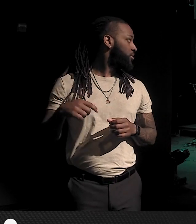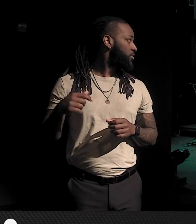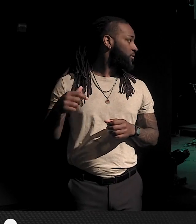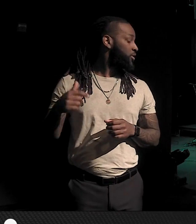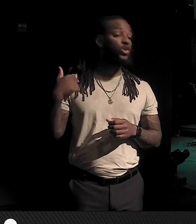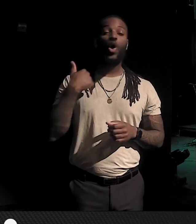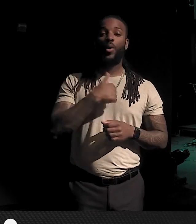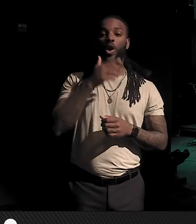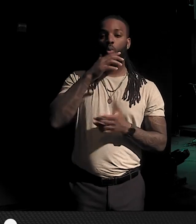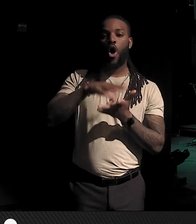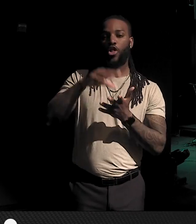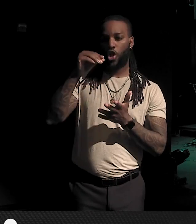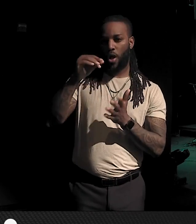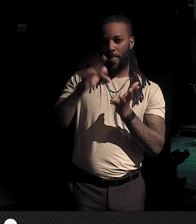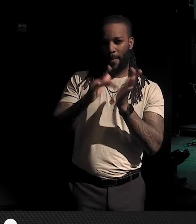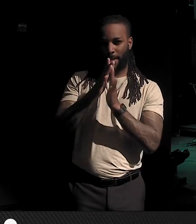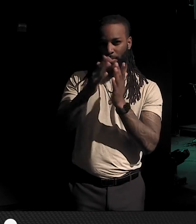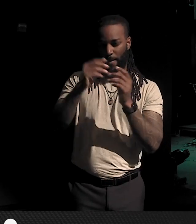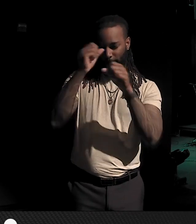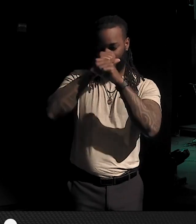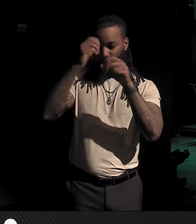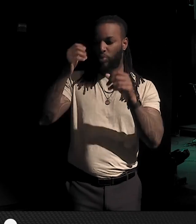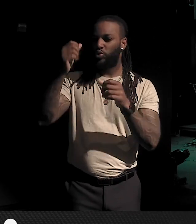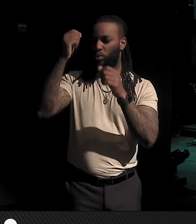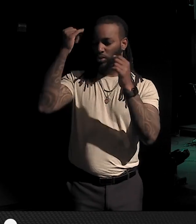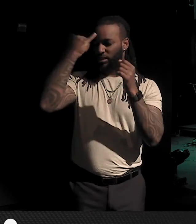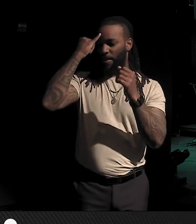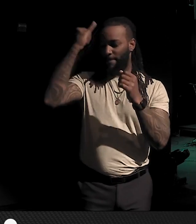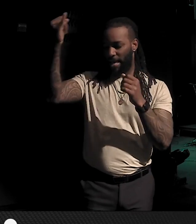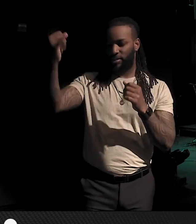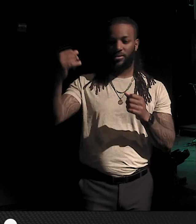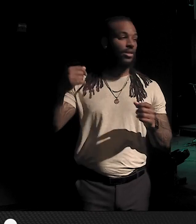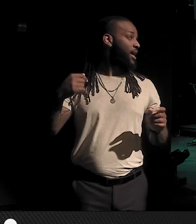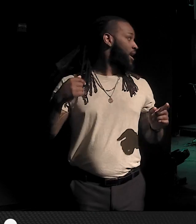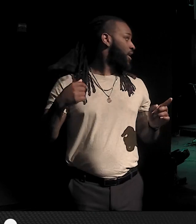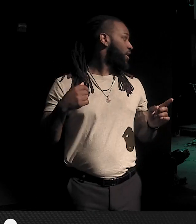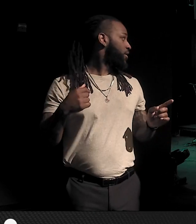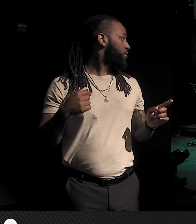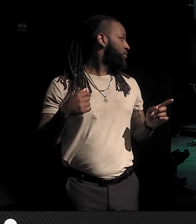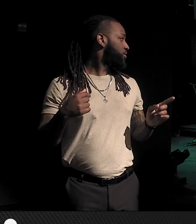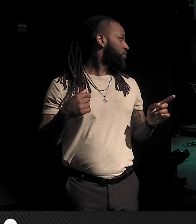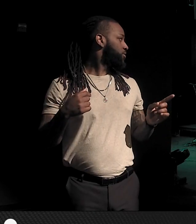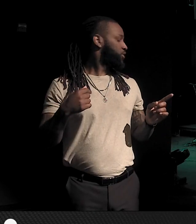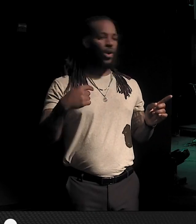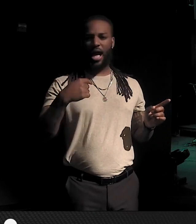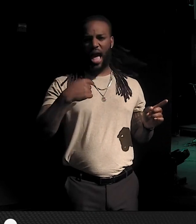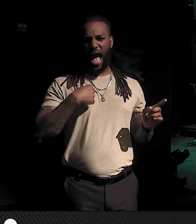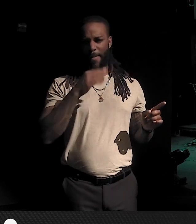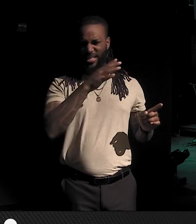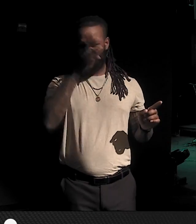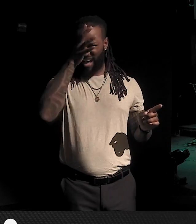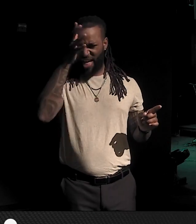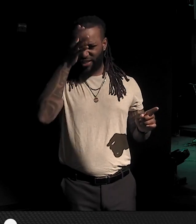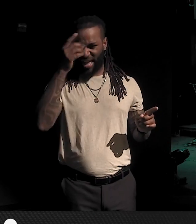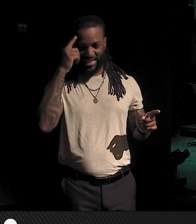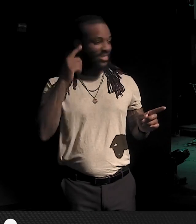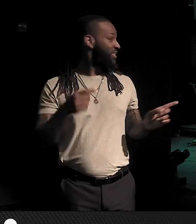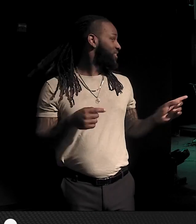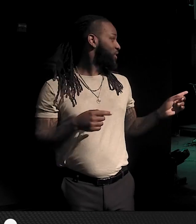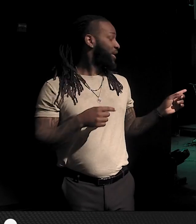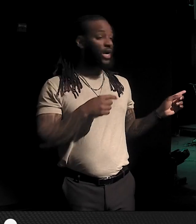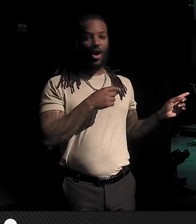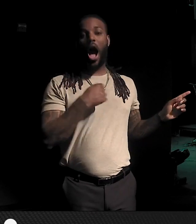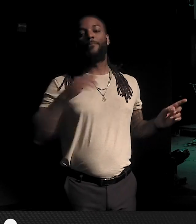we're going to learn the Bible in pictures, and I want you to imagine for a minute that I am his father. So all the imagination that is required for that. And he tells